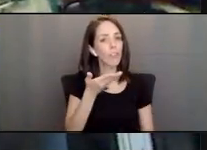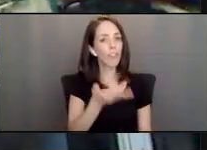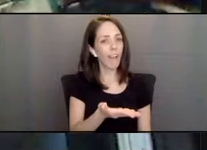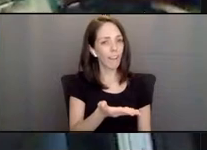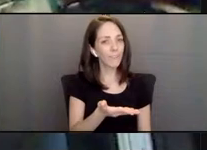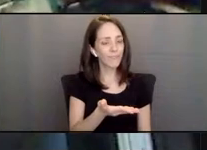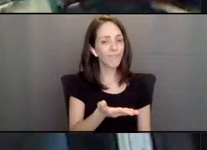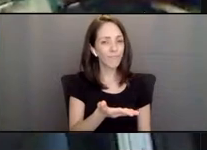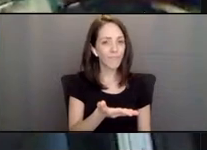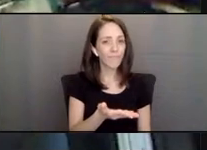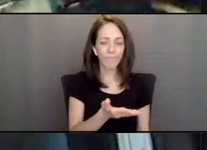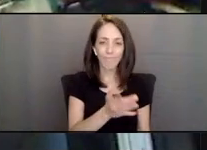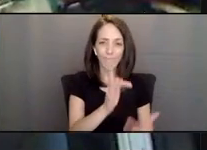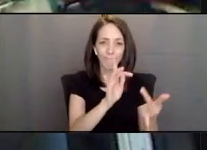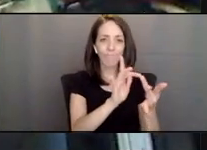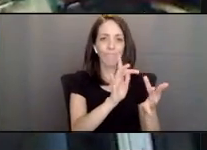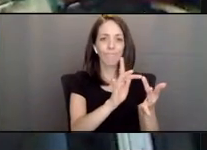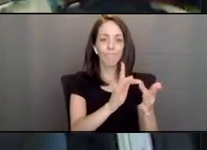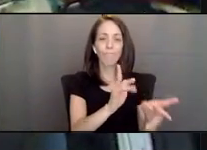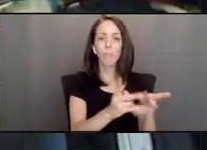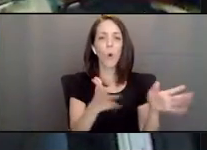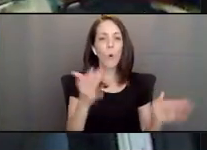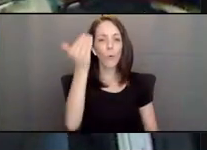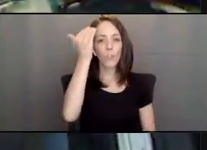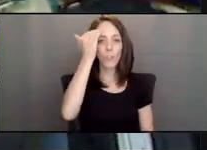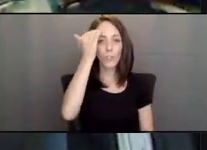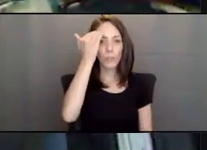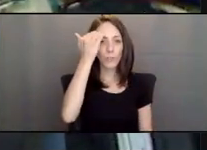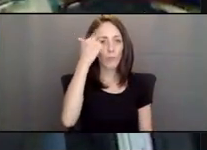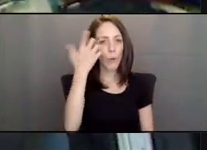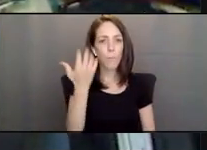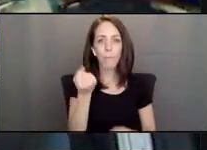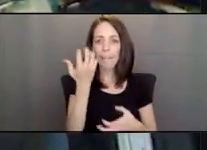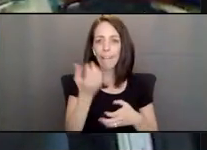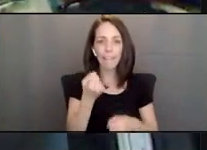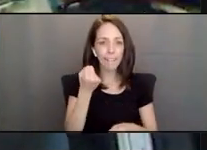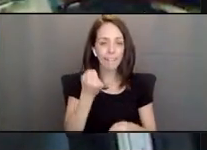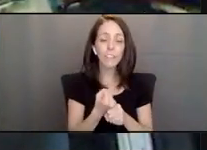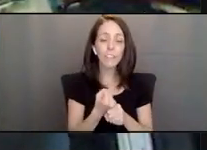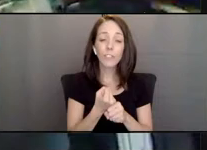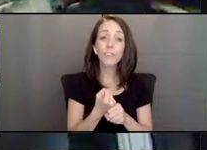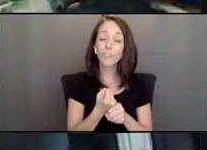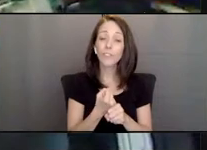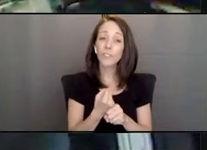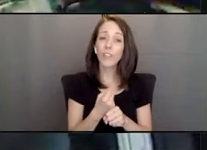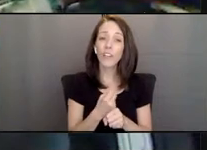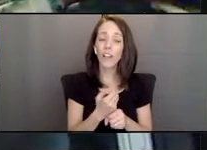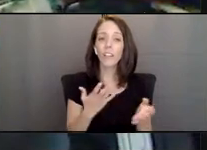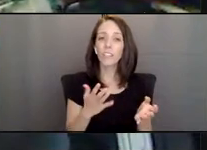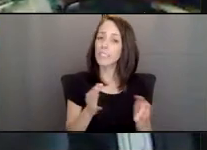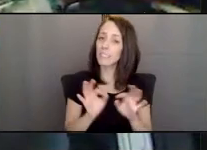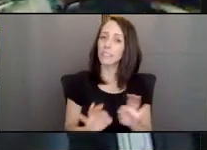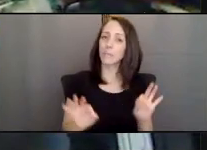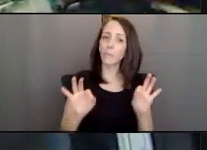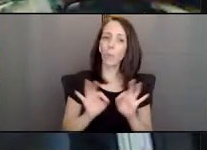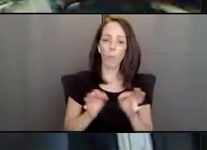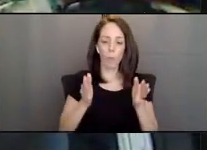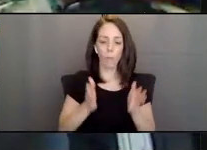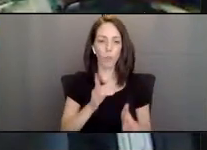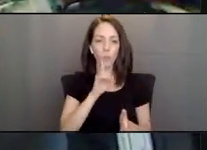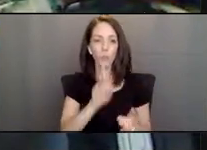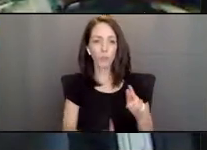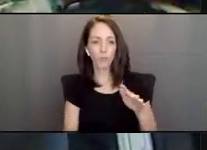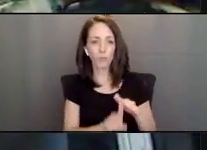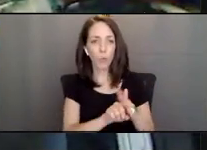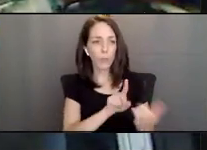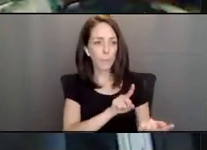for years. And as I mentioned before, it really is about the messenger as much as the message. And as those messengers